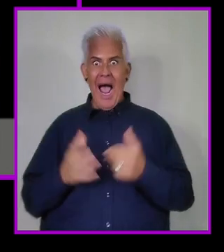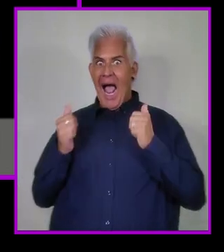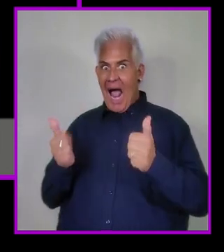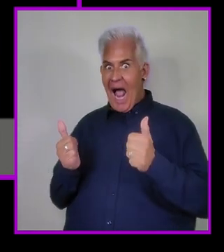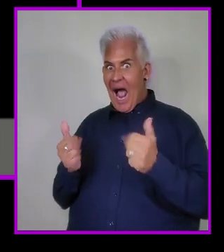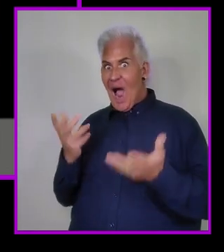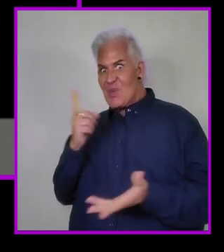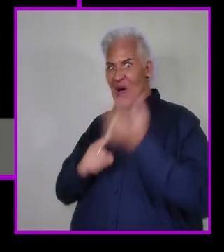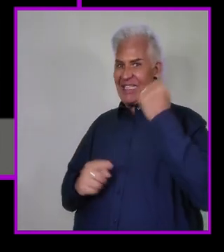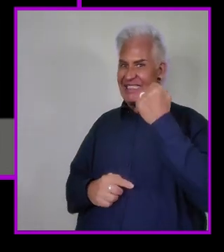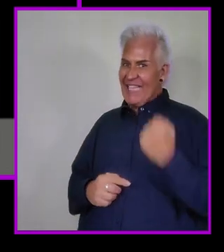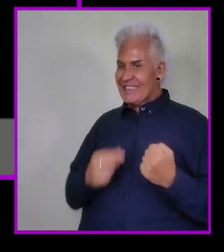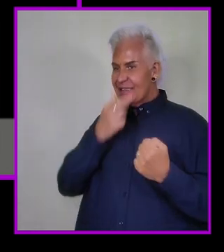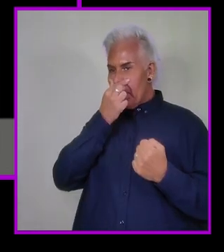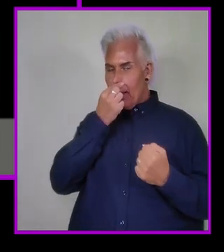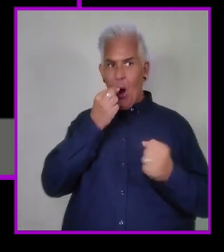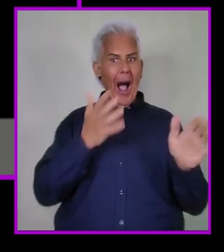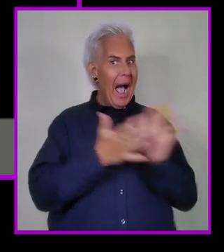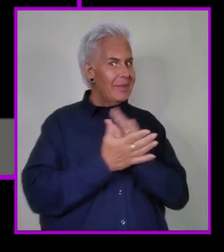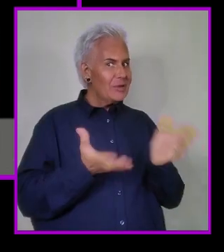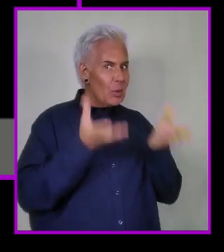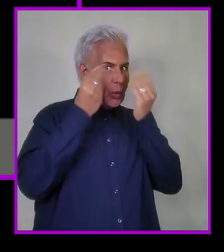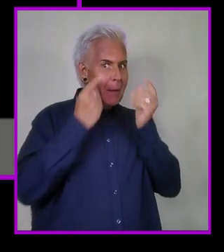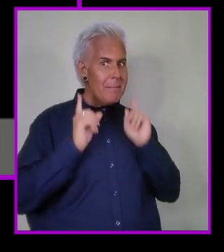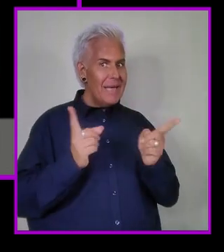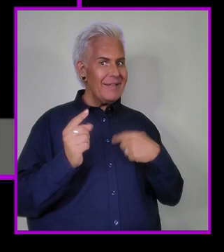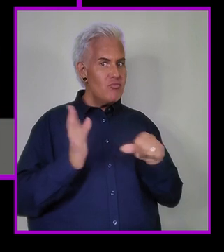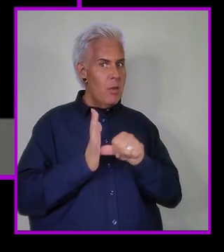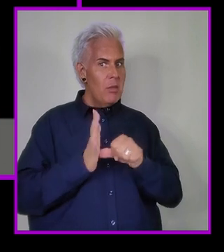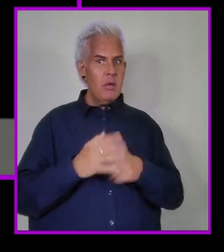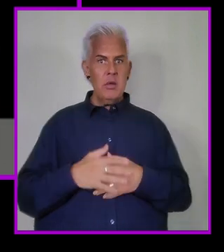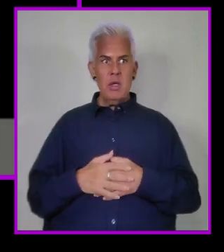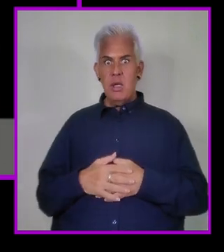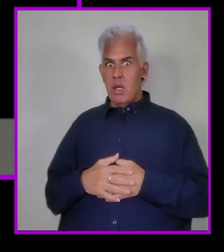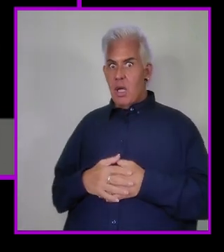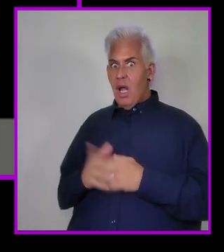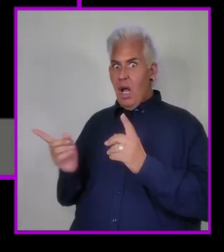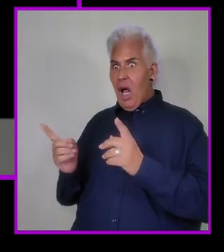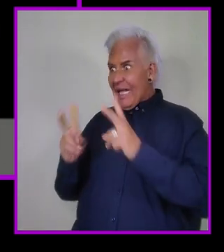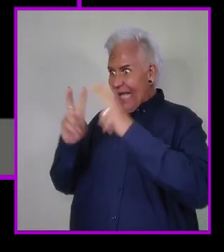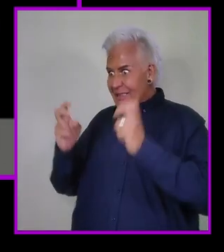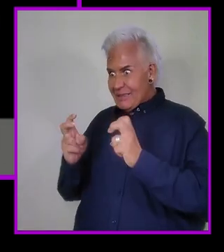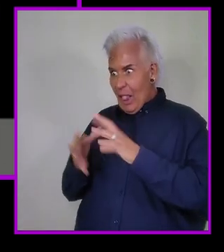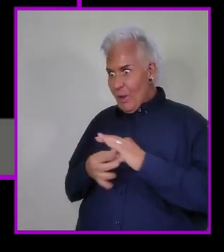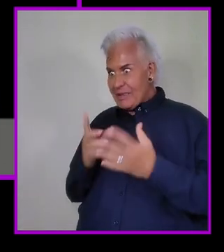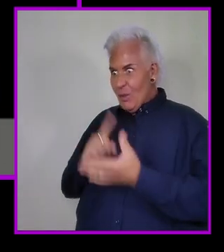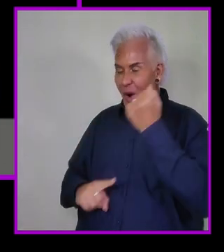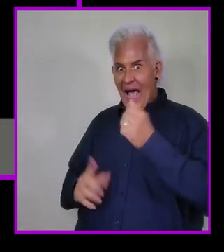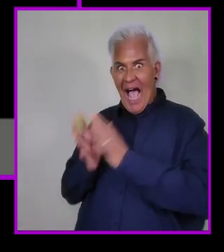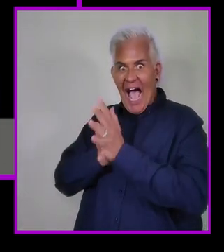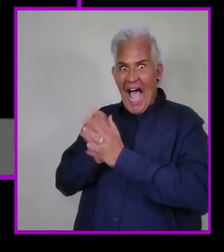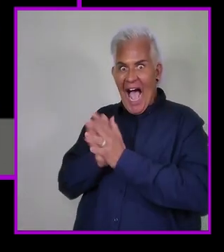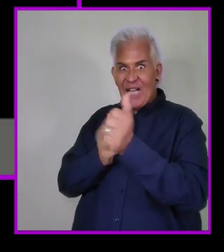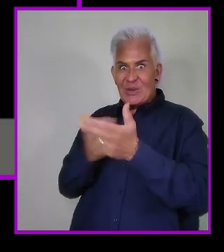United won. Yes. I'm very pleased to hear it, but we've got a wee problem. But Susie, Castle United won. Isn't that